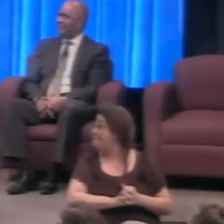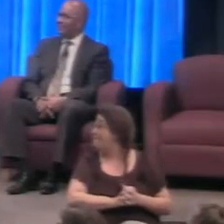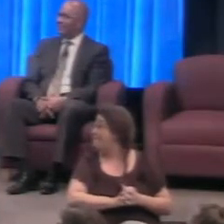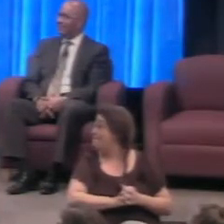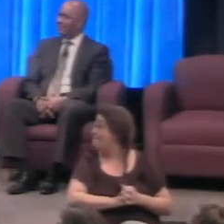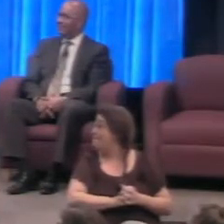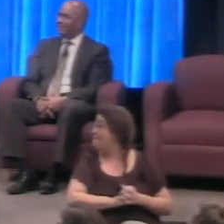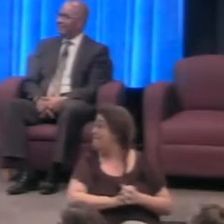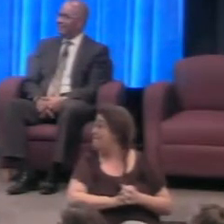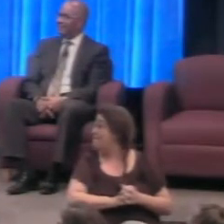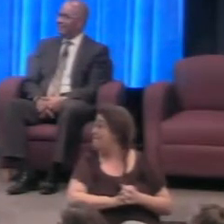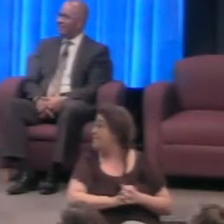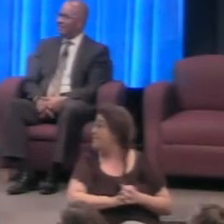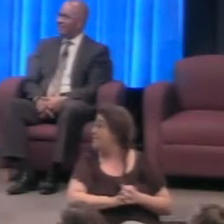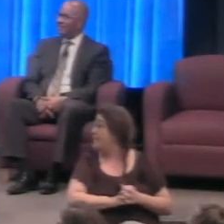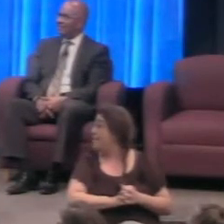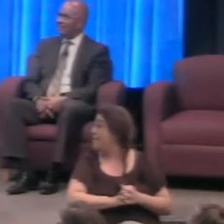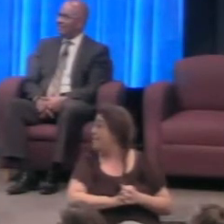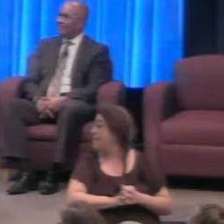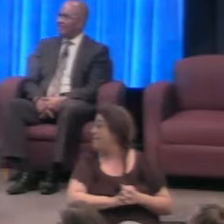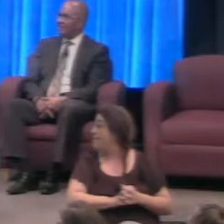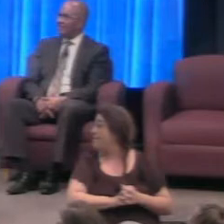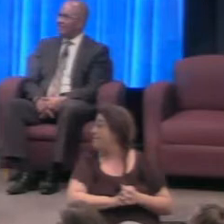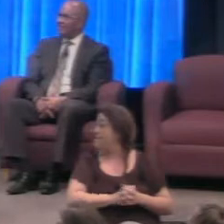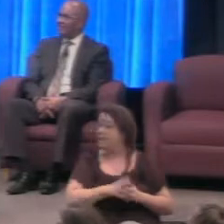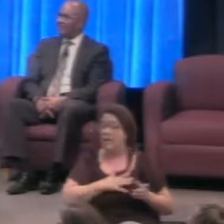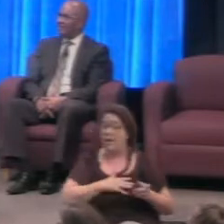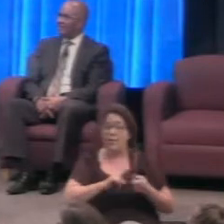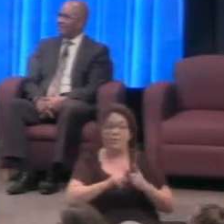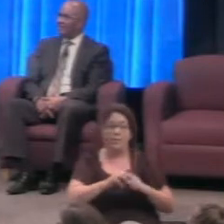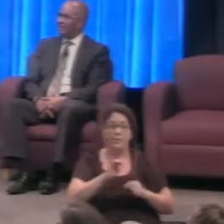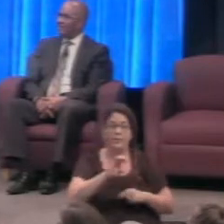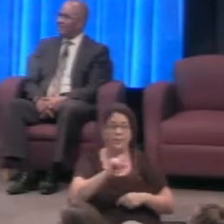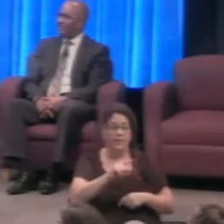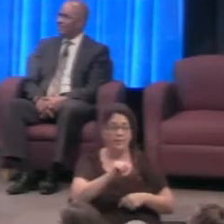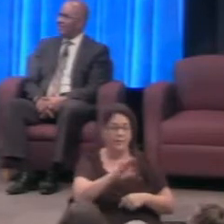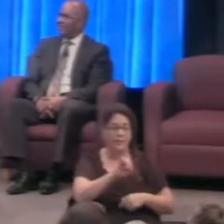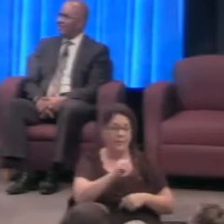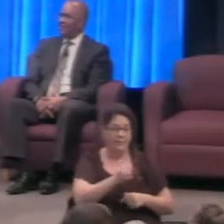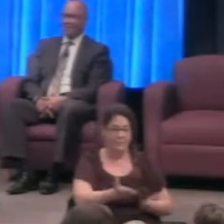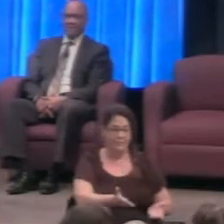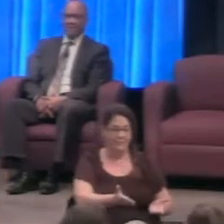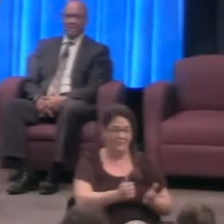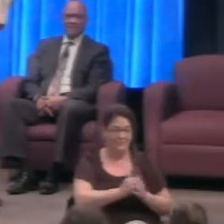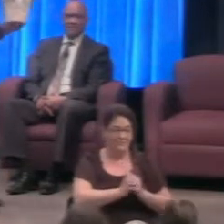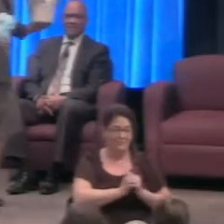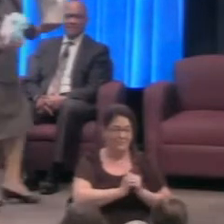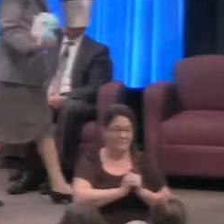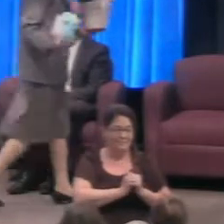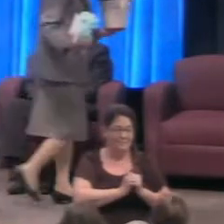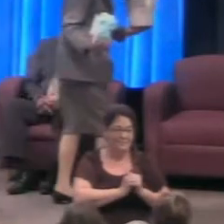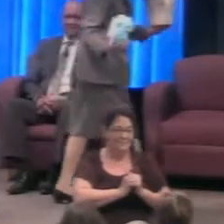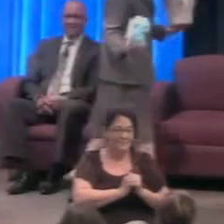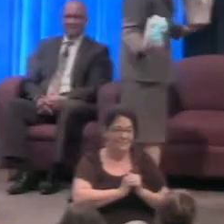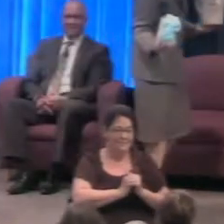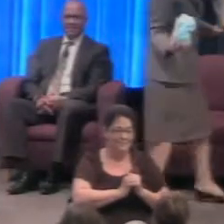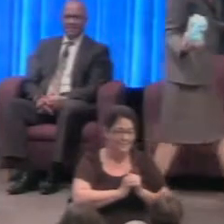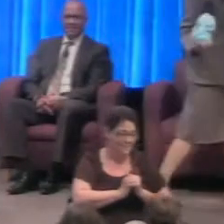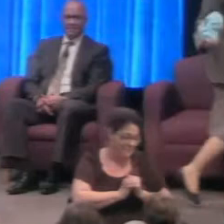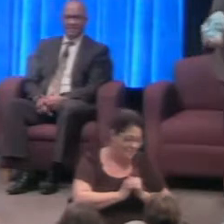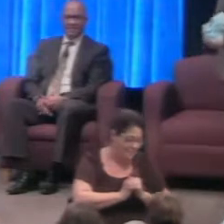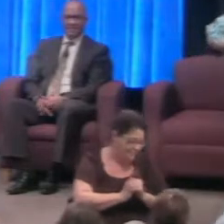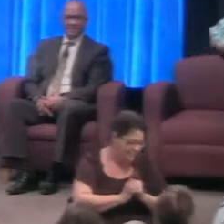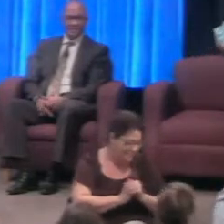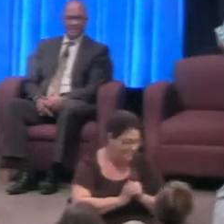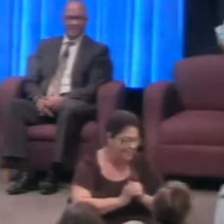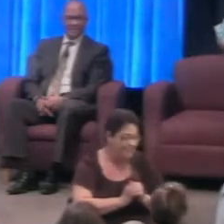All right. My friends Michelle and Toby Petrie, and I've known